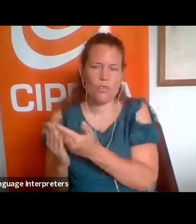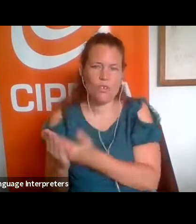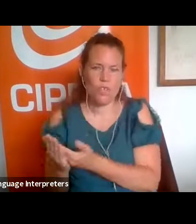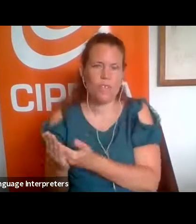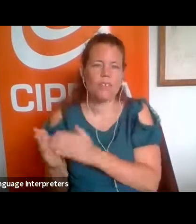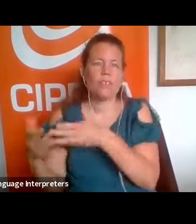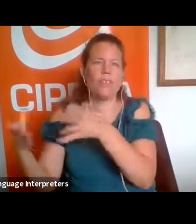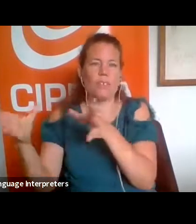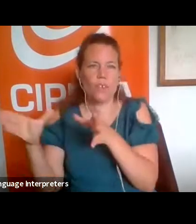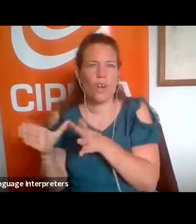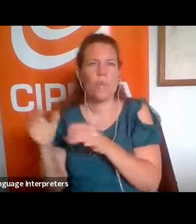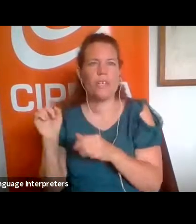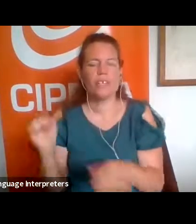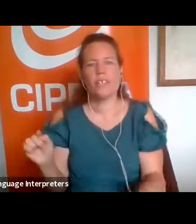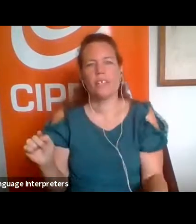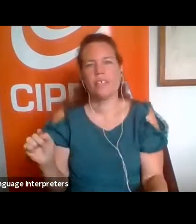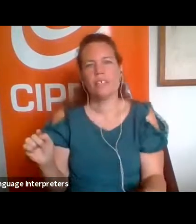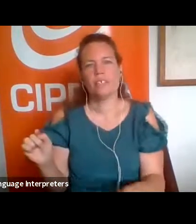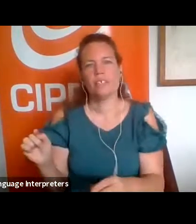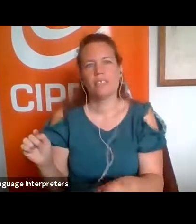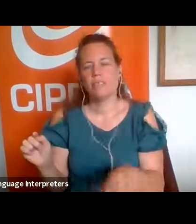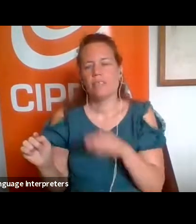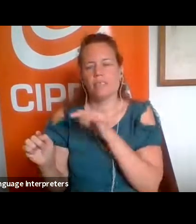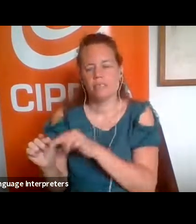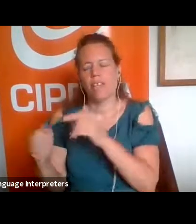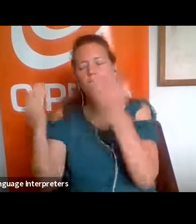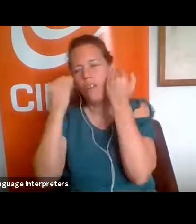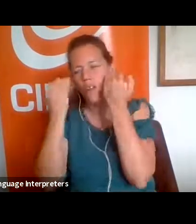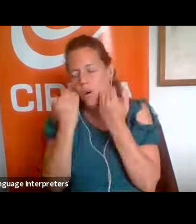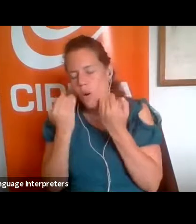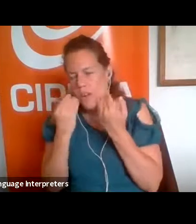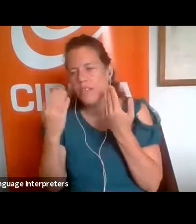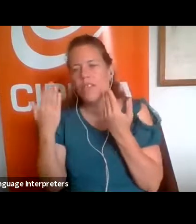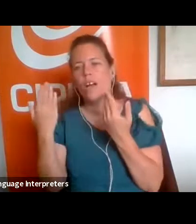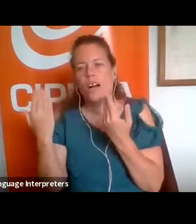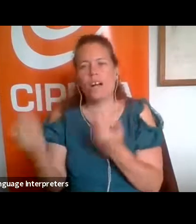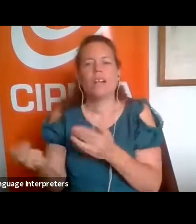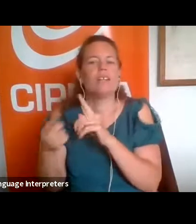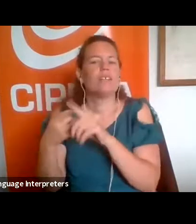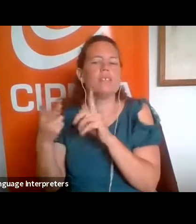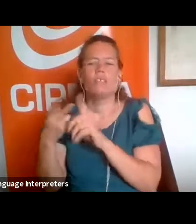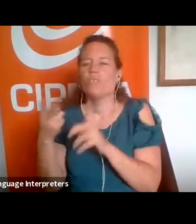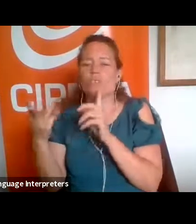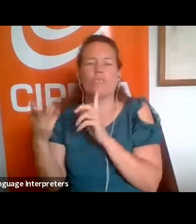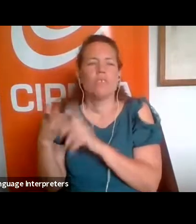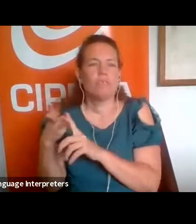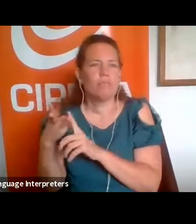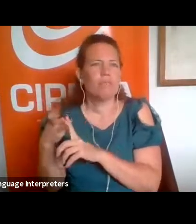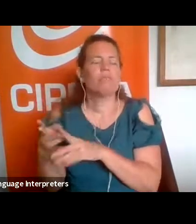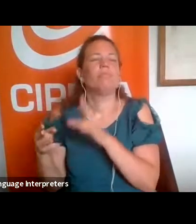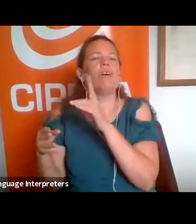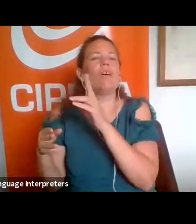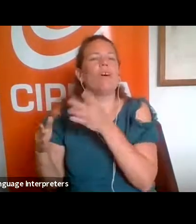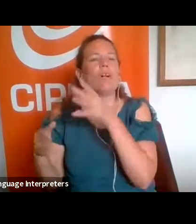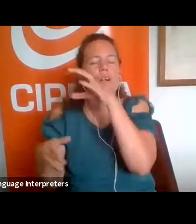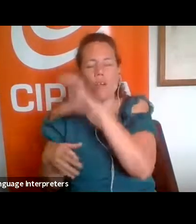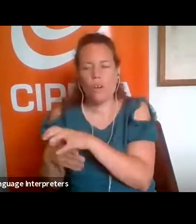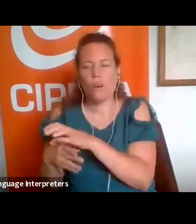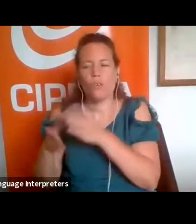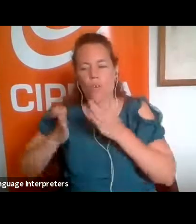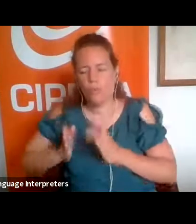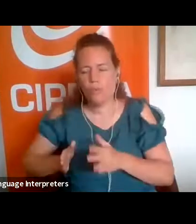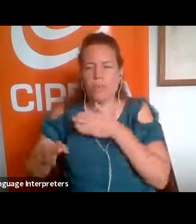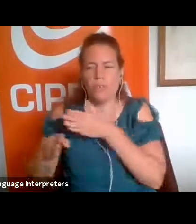advocacy organizations, we have the lawyers, we have our local human rights commissions,